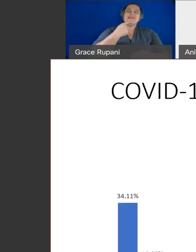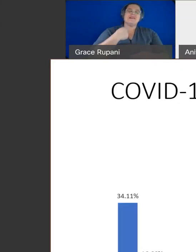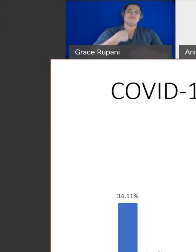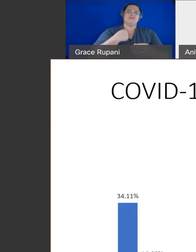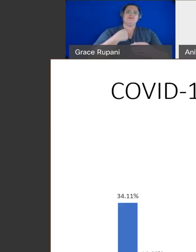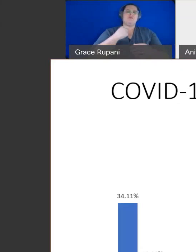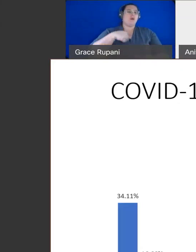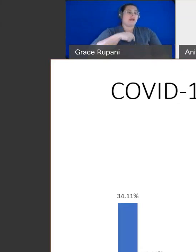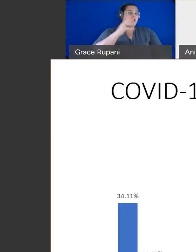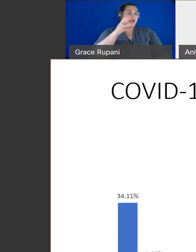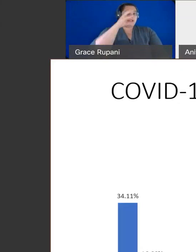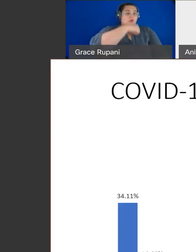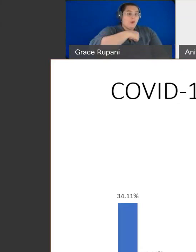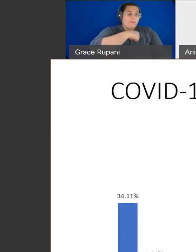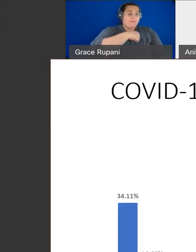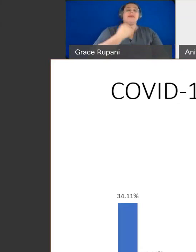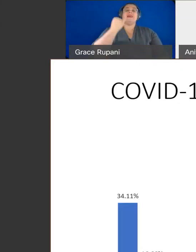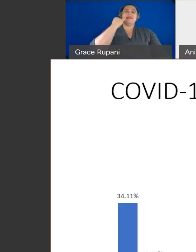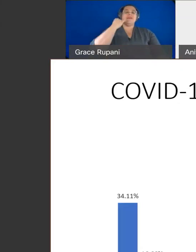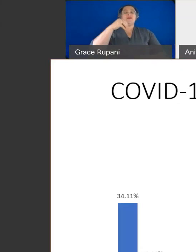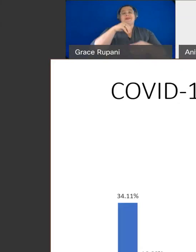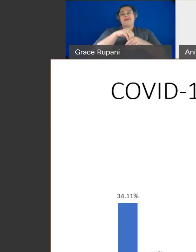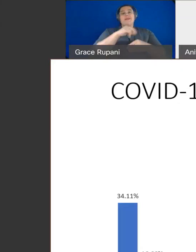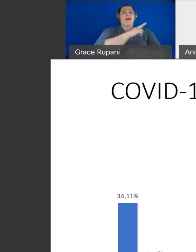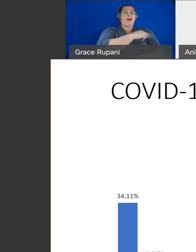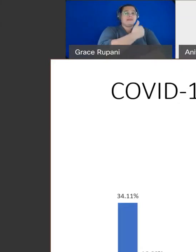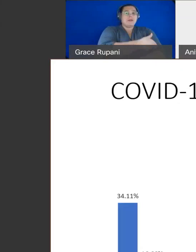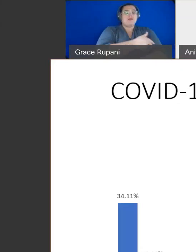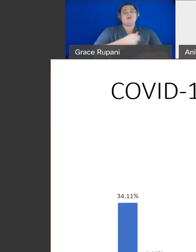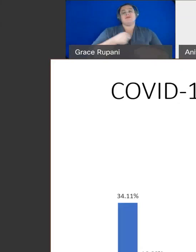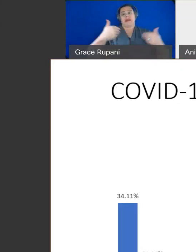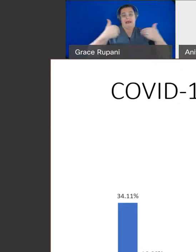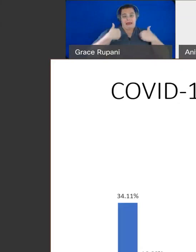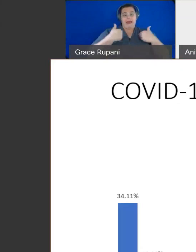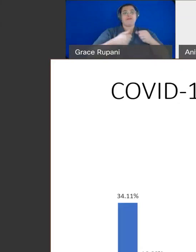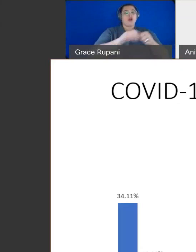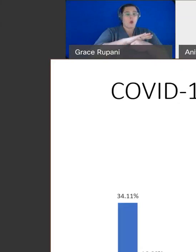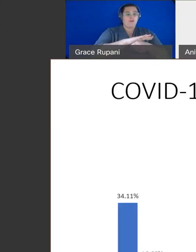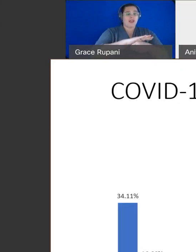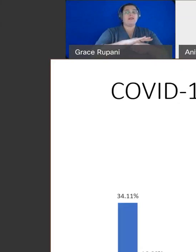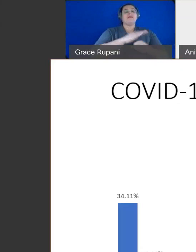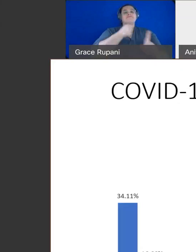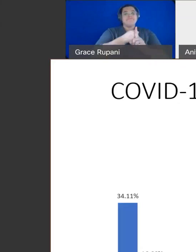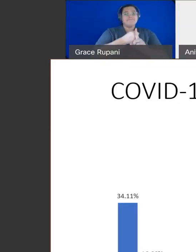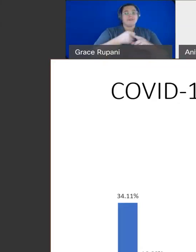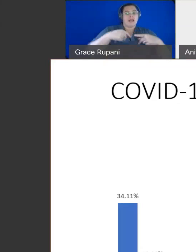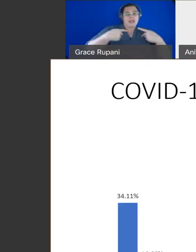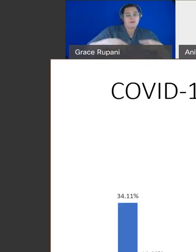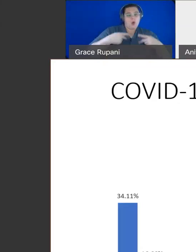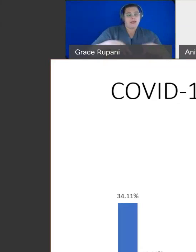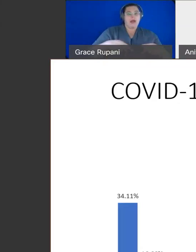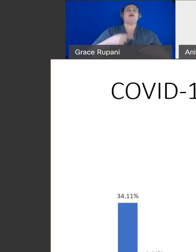diagnosed with coronavirus, has pneumonia, and dies, at that time, they are presumed to have died from coronavirus. We will get a